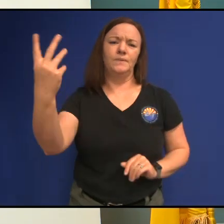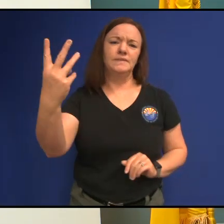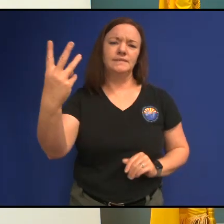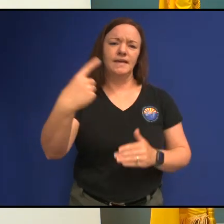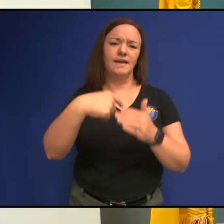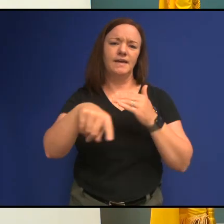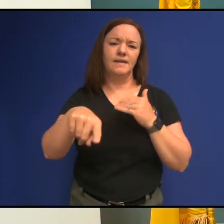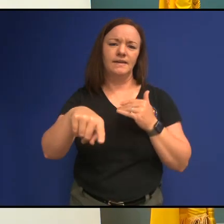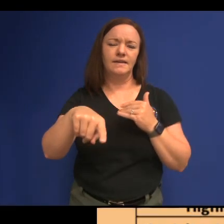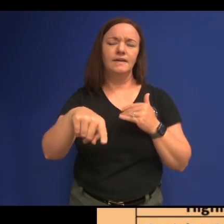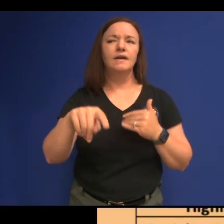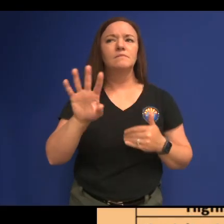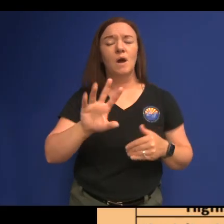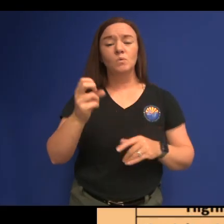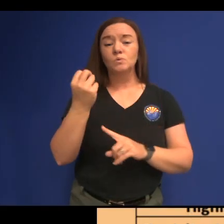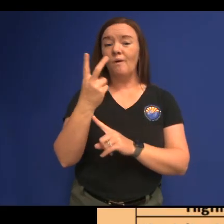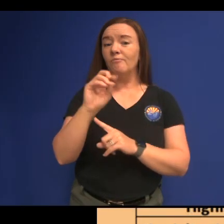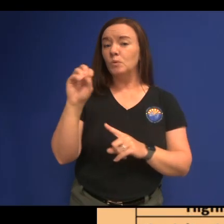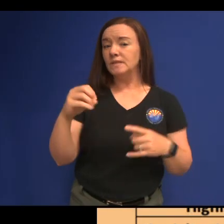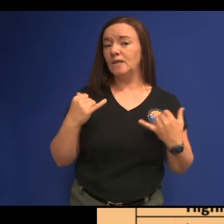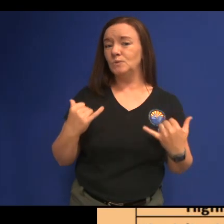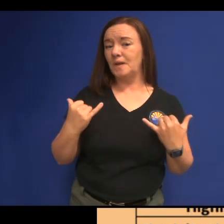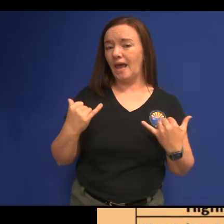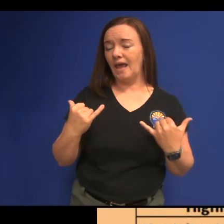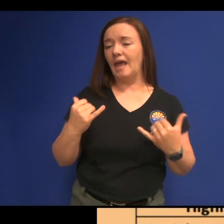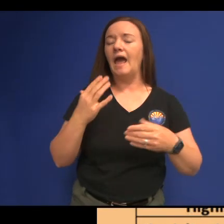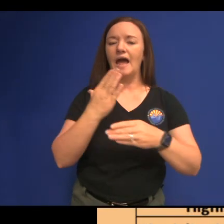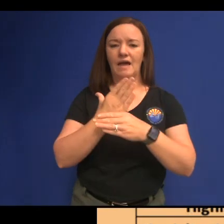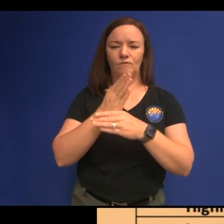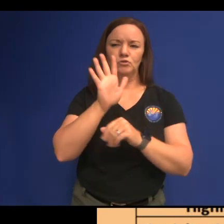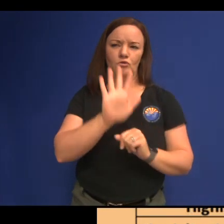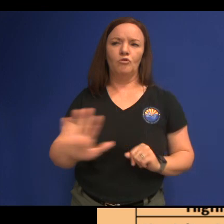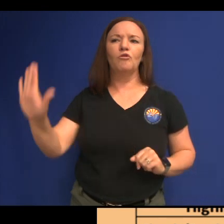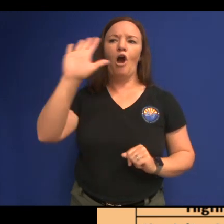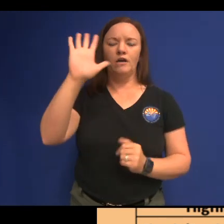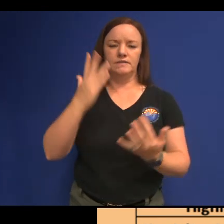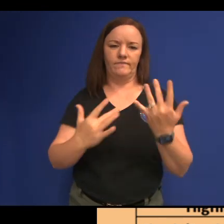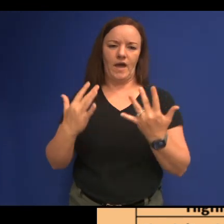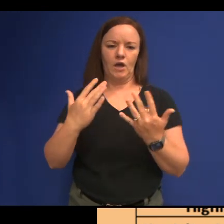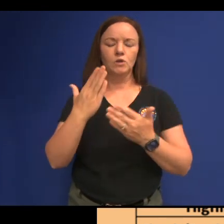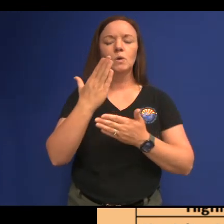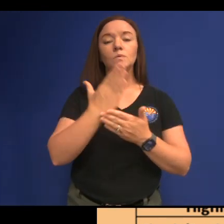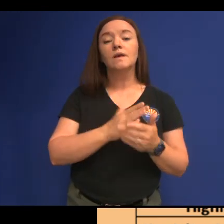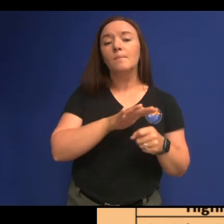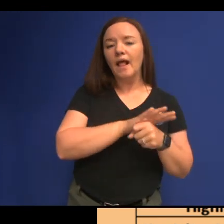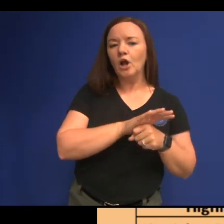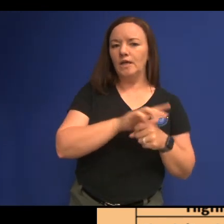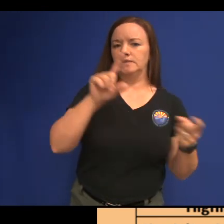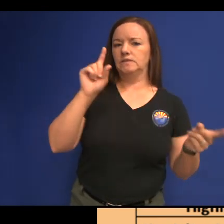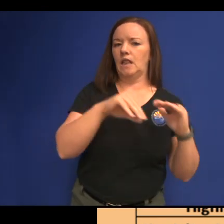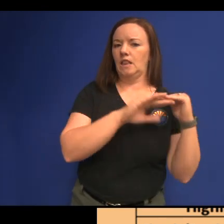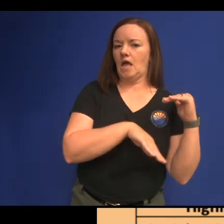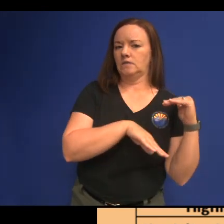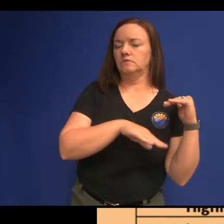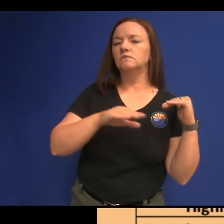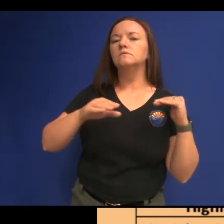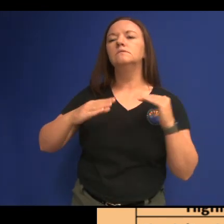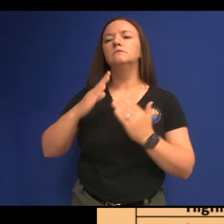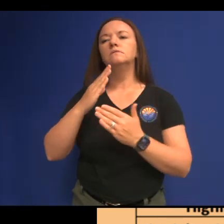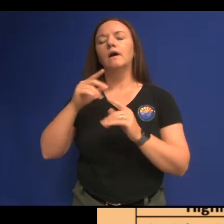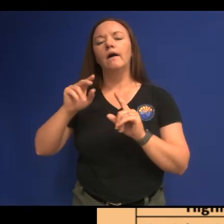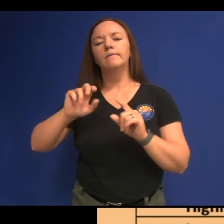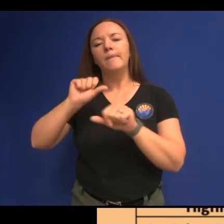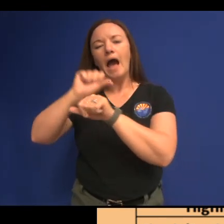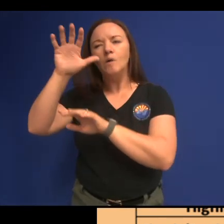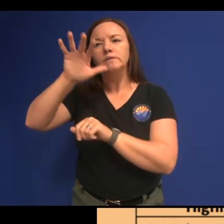Wednesday. Thinking around 12% today, average across the fire. So it could be lower down in the valleys, higher on the higher